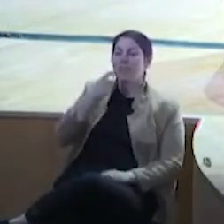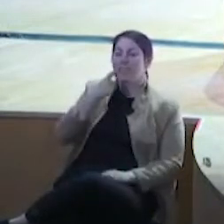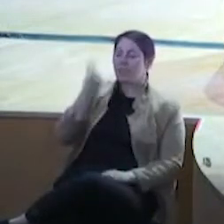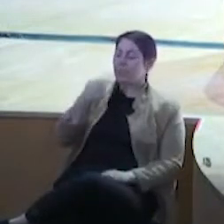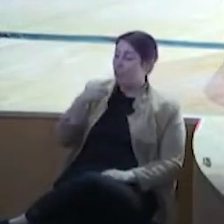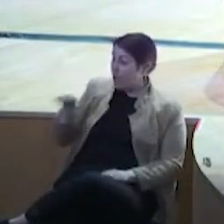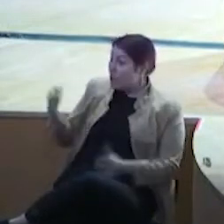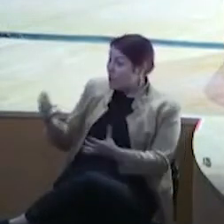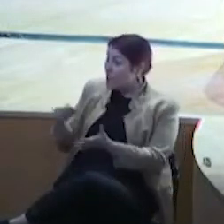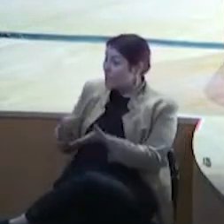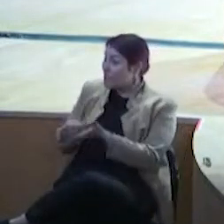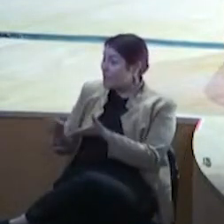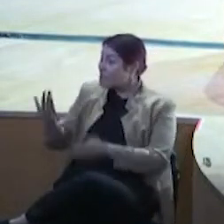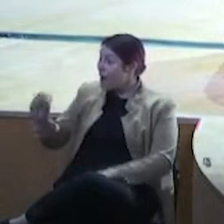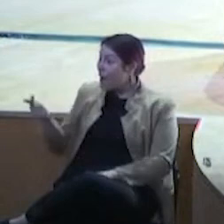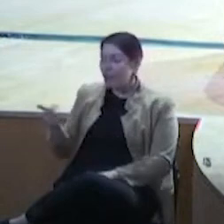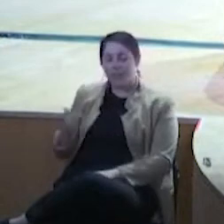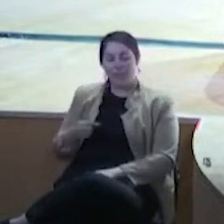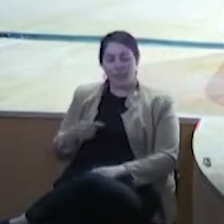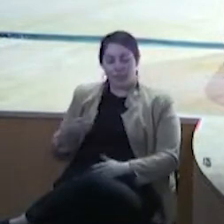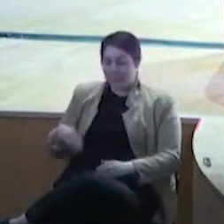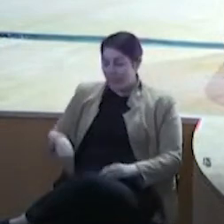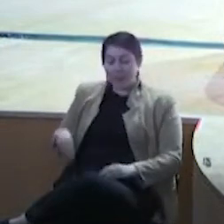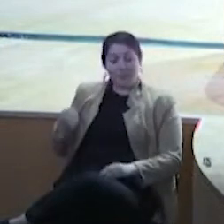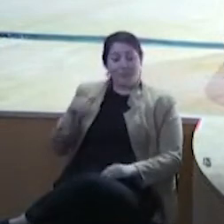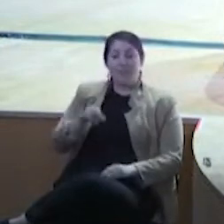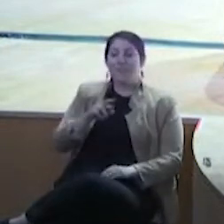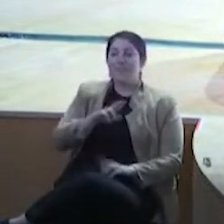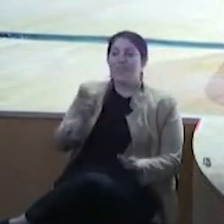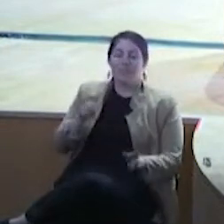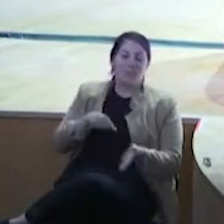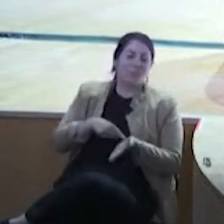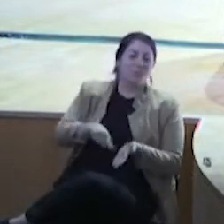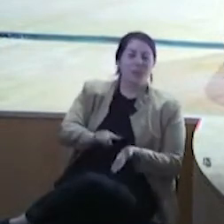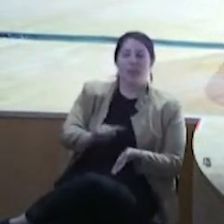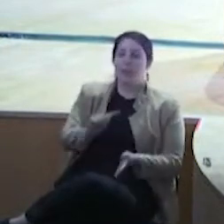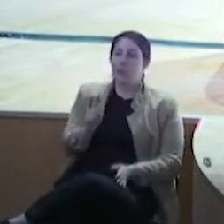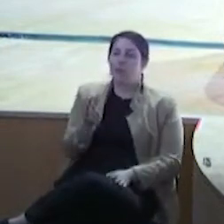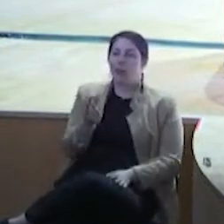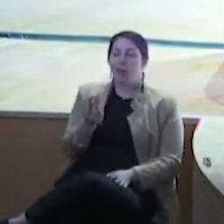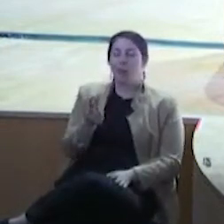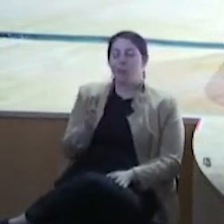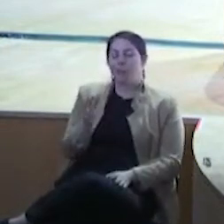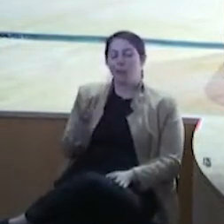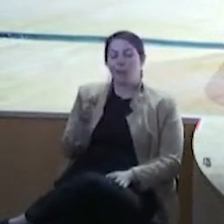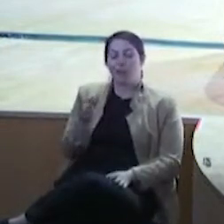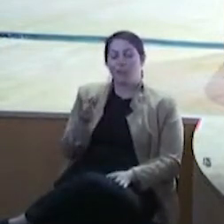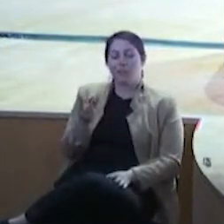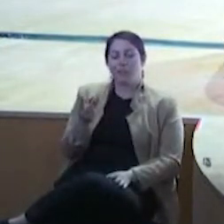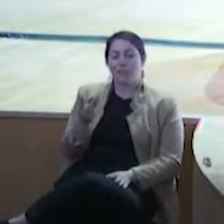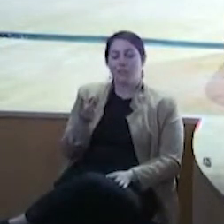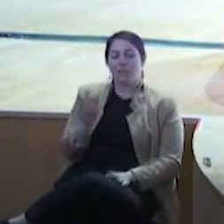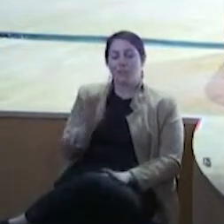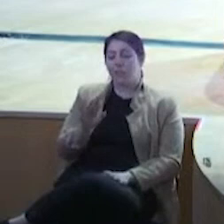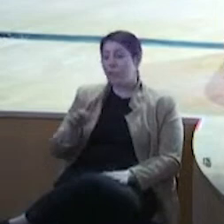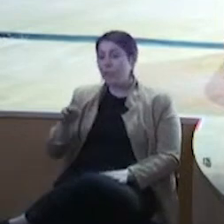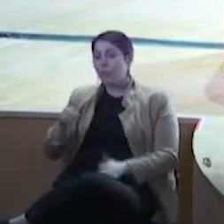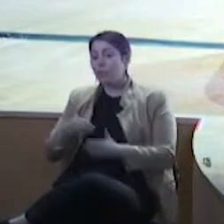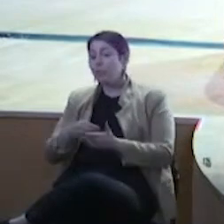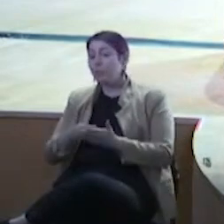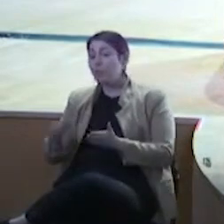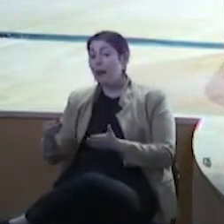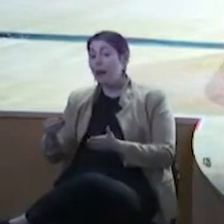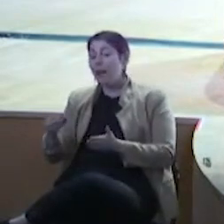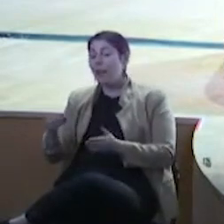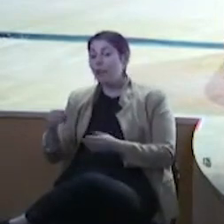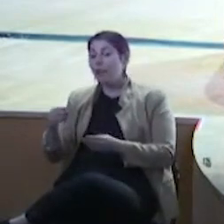wanted a bag, and I was prepared to pay a dollar or $2 for a cloth bag, and she gave me two plastic